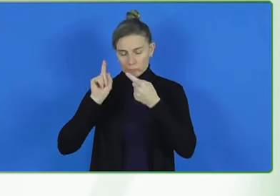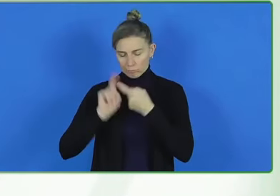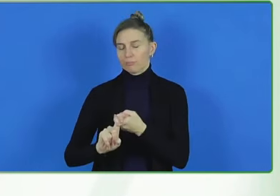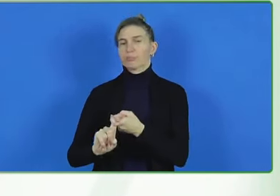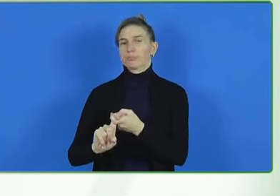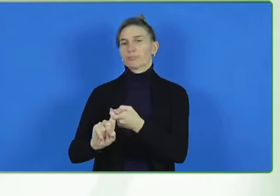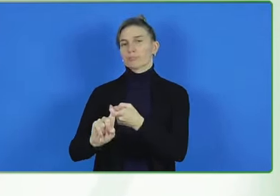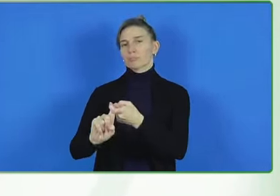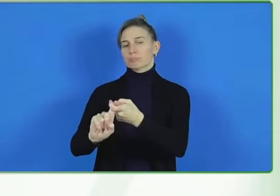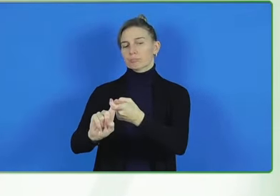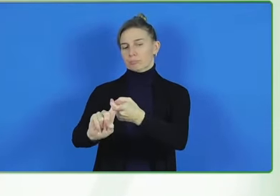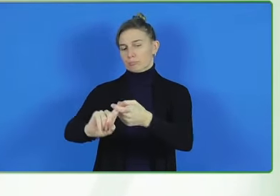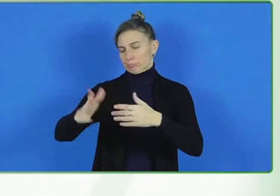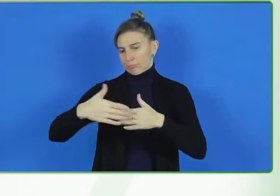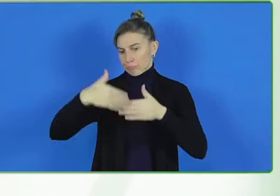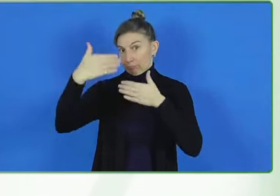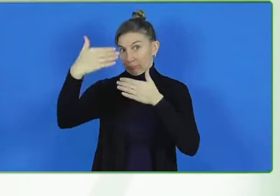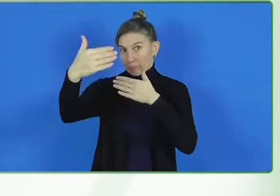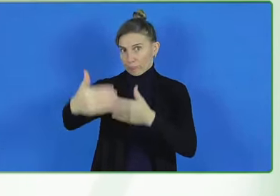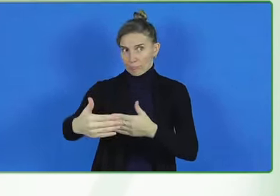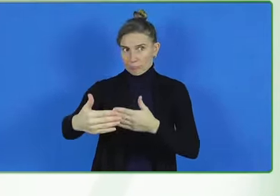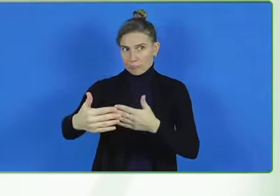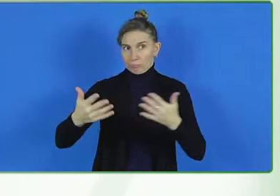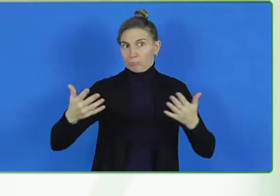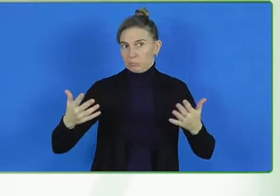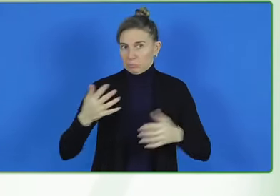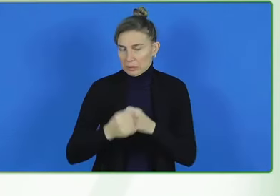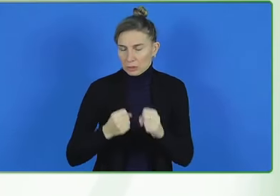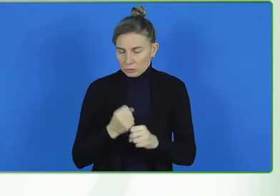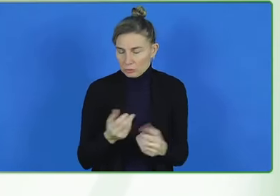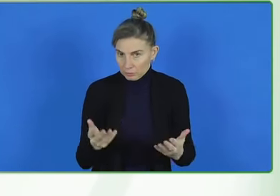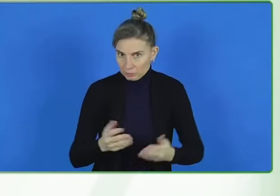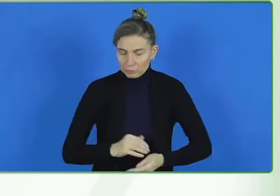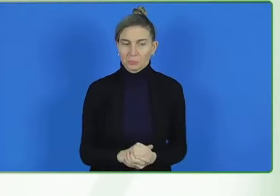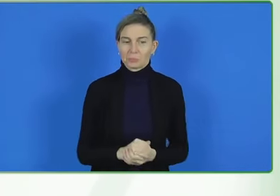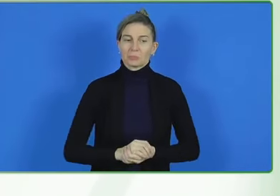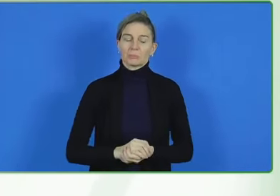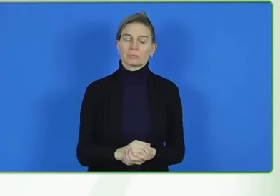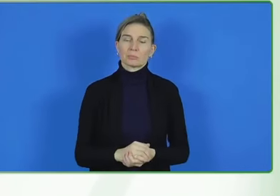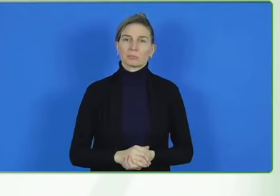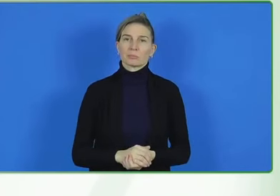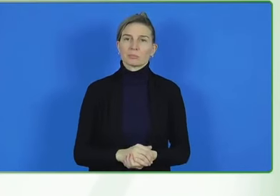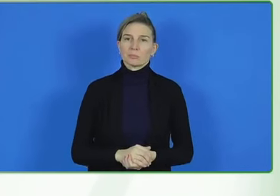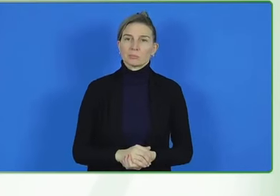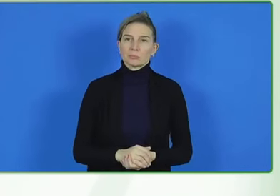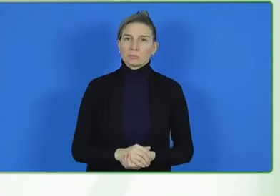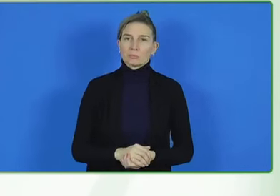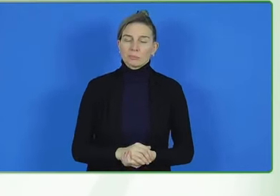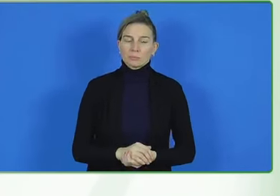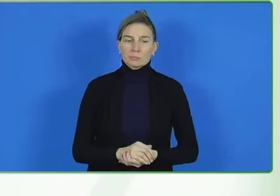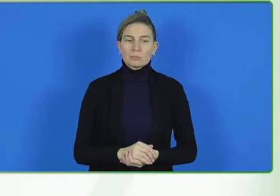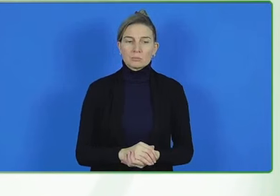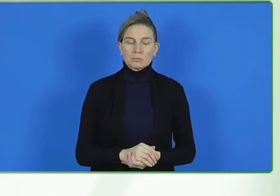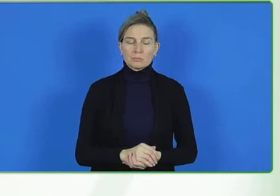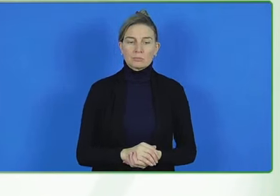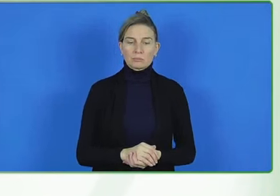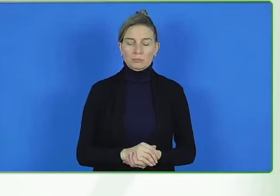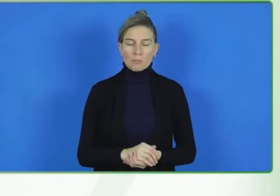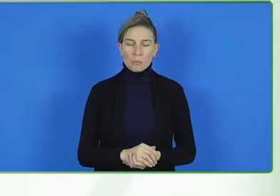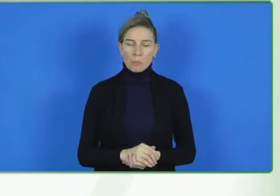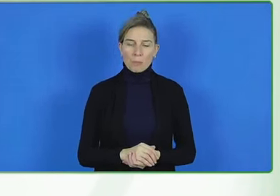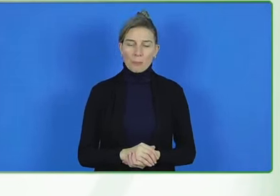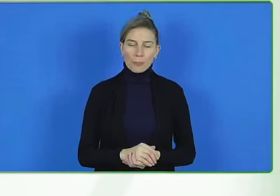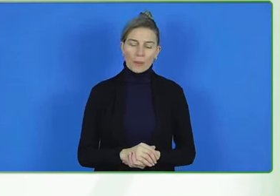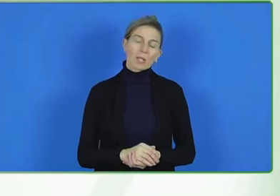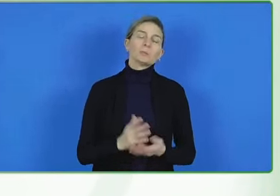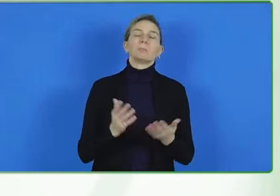the next year. So this is because this is the only,